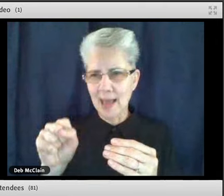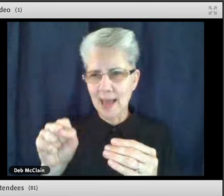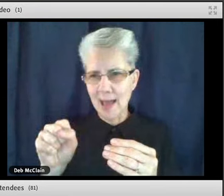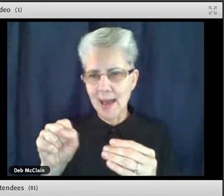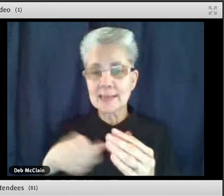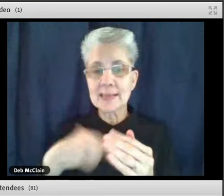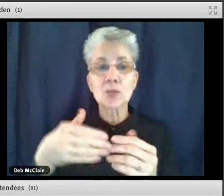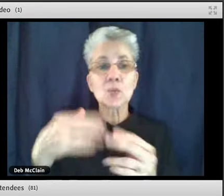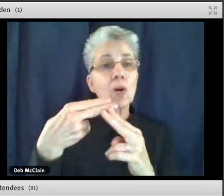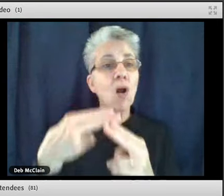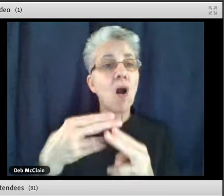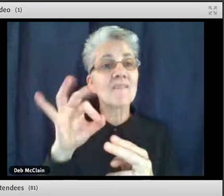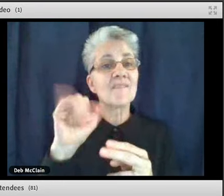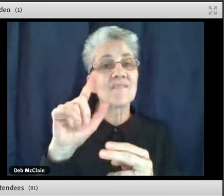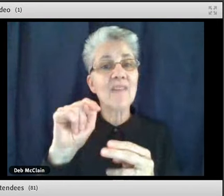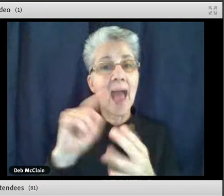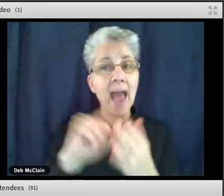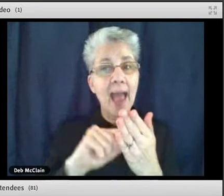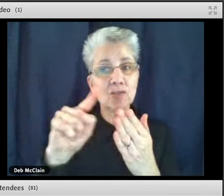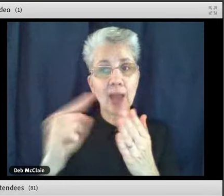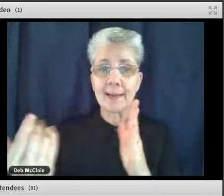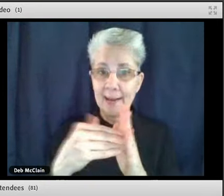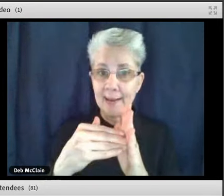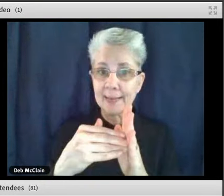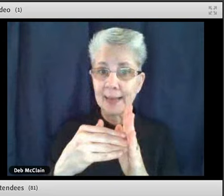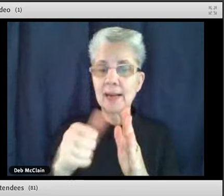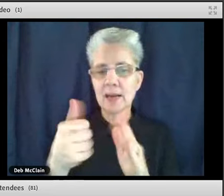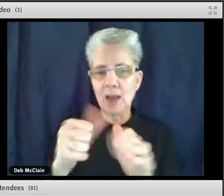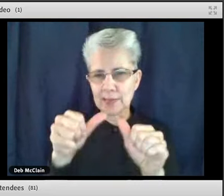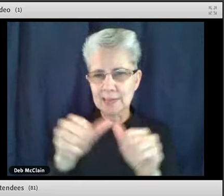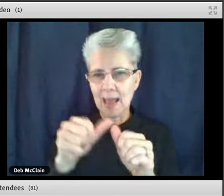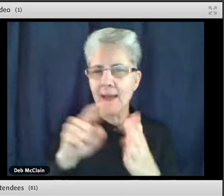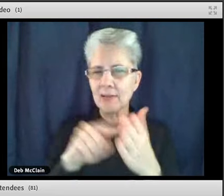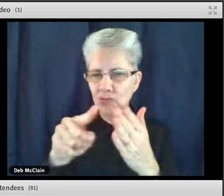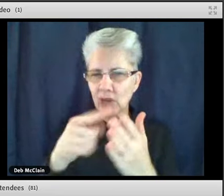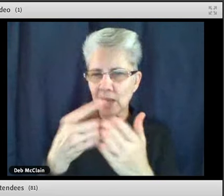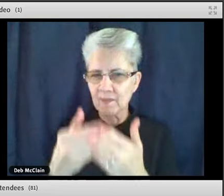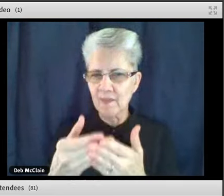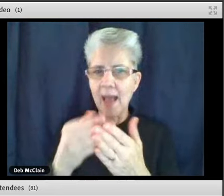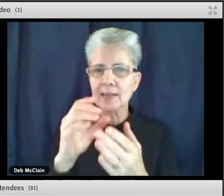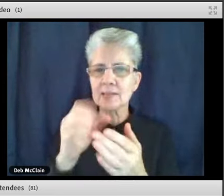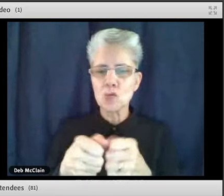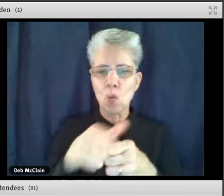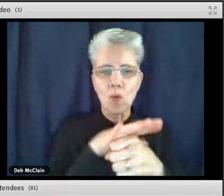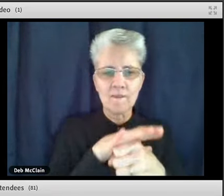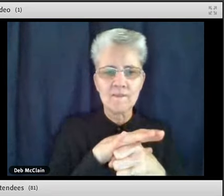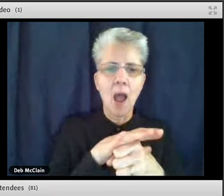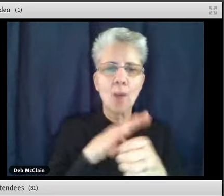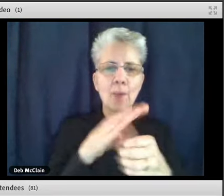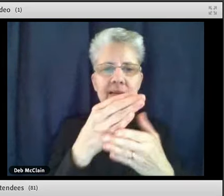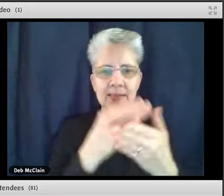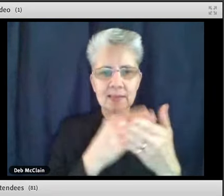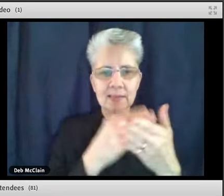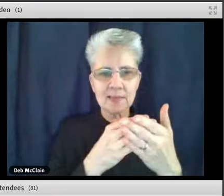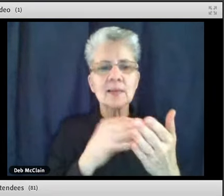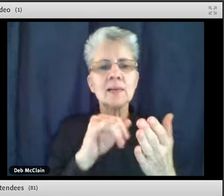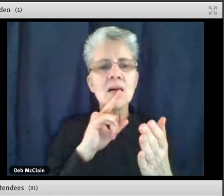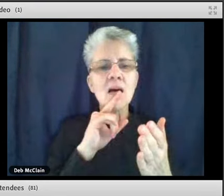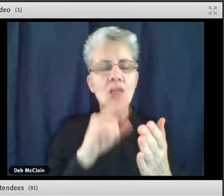Oh, okay. Looked like Deb froze for a second. Sorry. So these are different facts. For instance, like taking a hot bath does not prevent